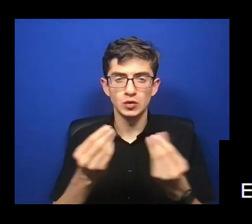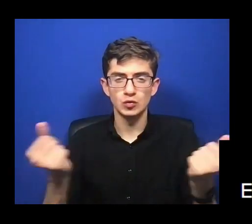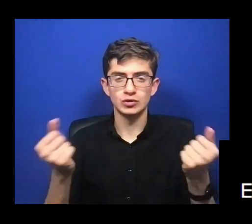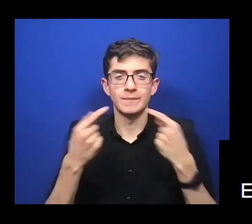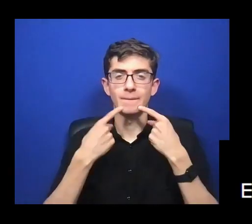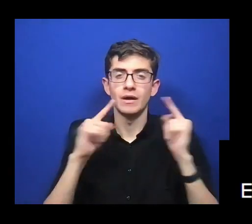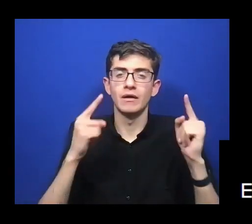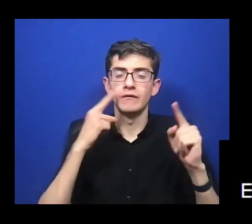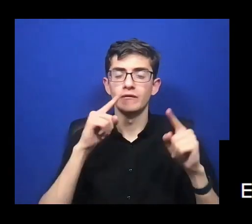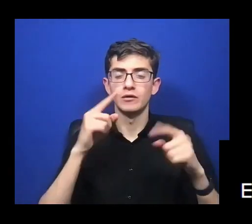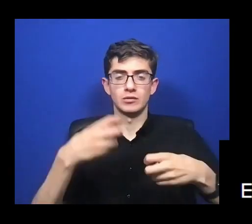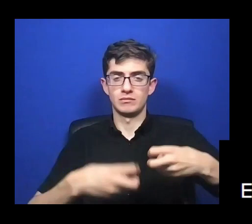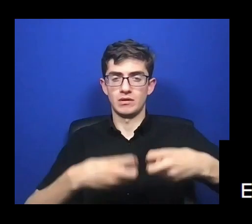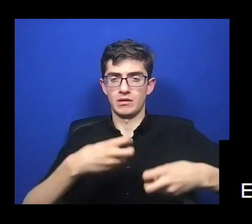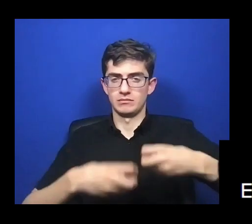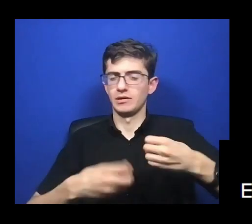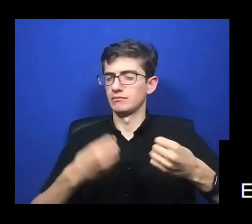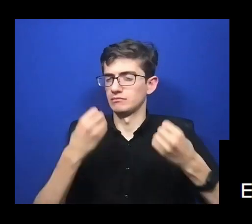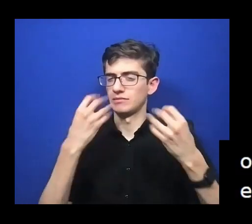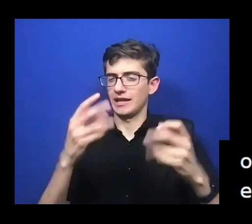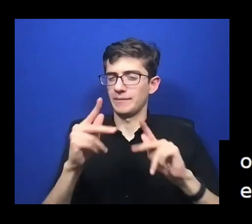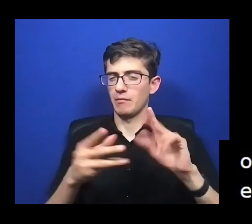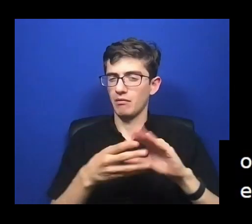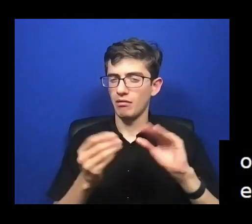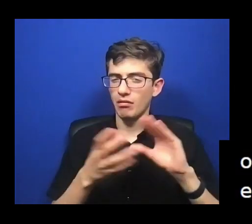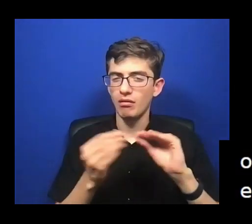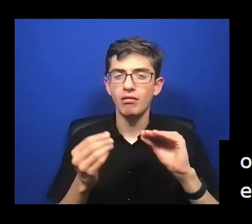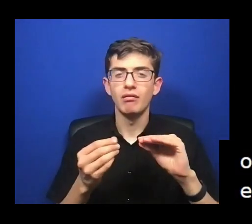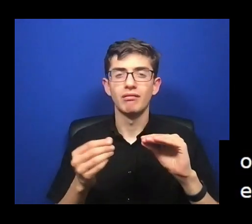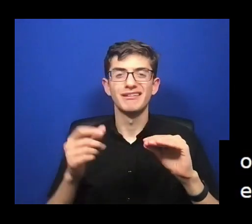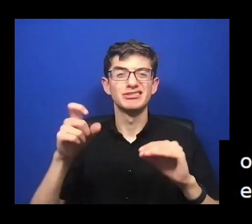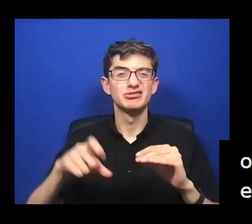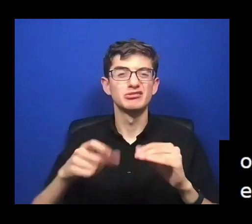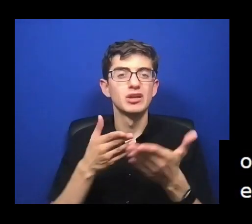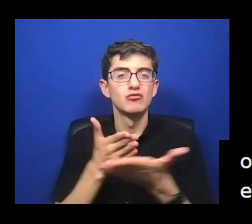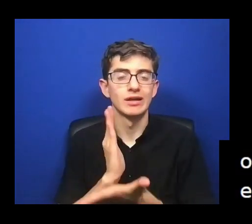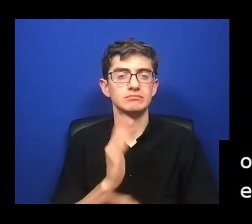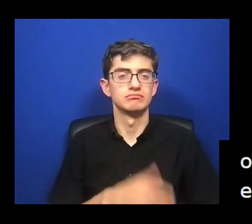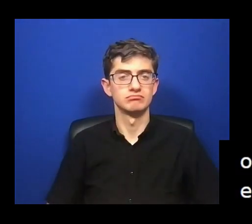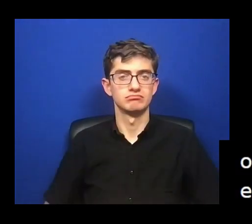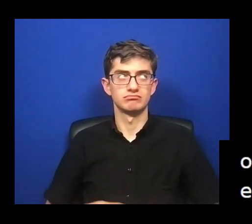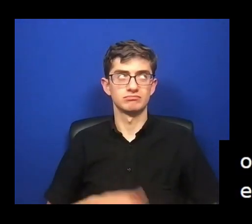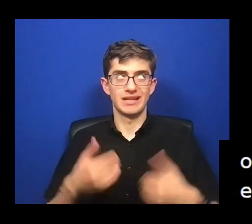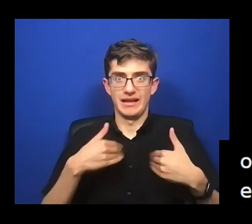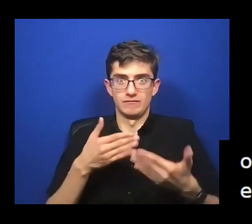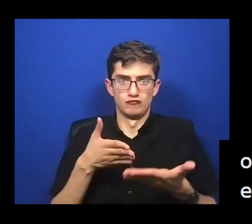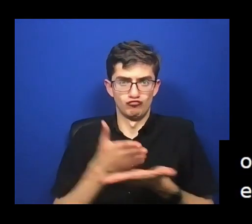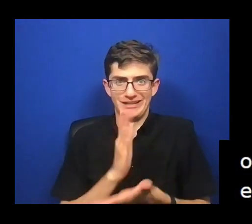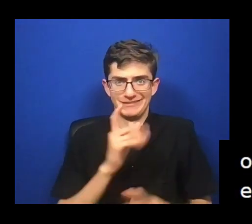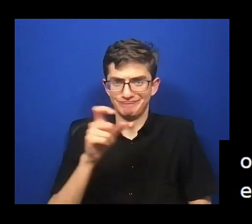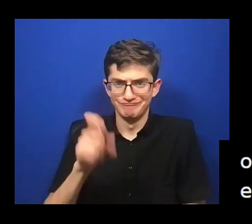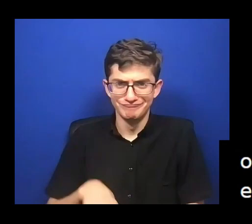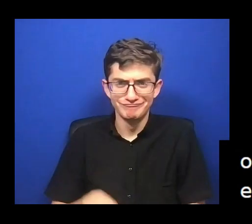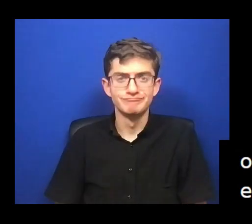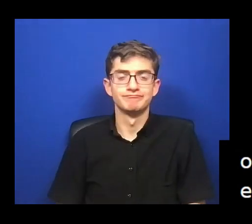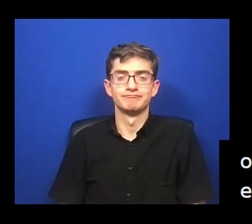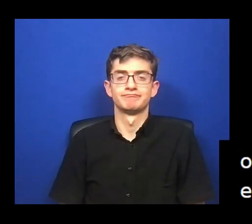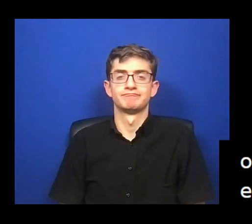that, you know, as many people are saying, it should be a right just to have this, and we're trying to do our part.